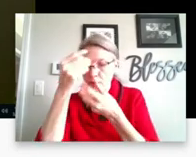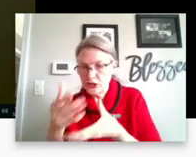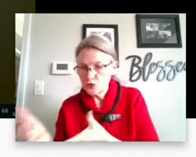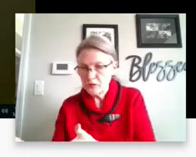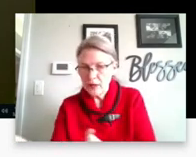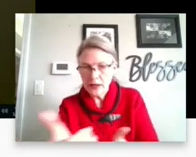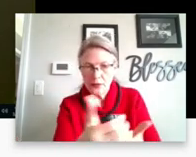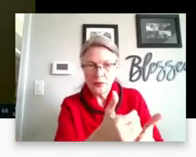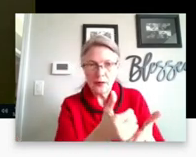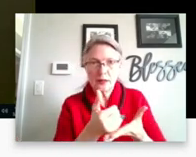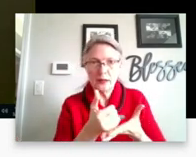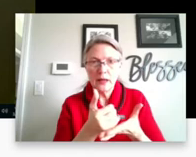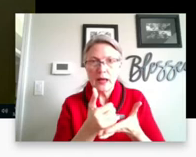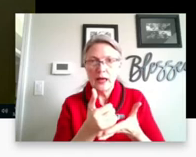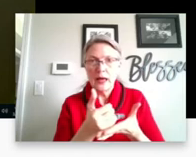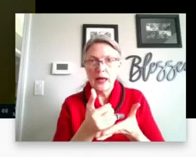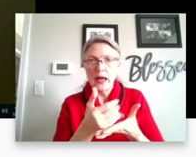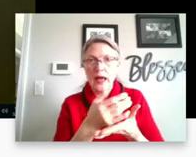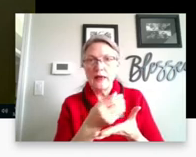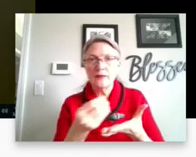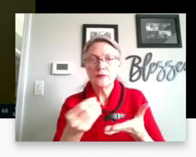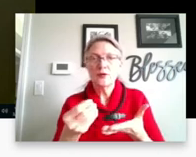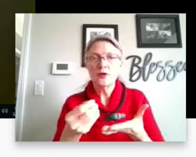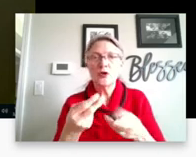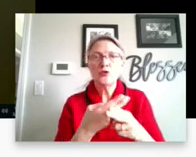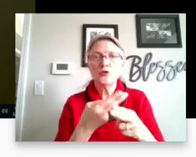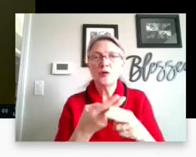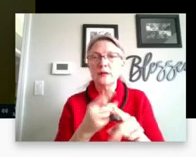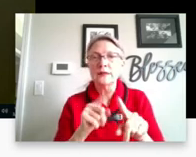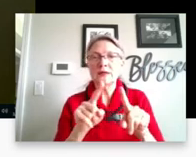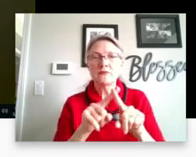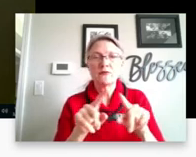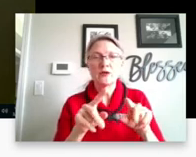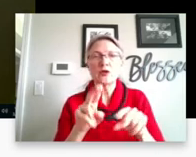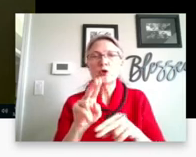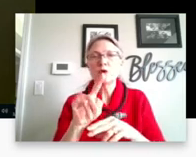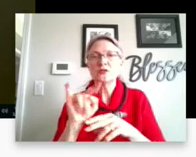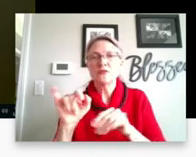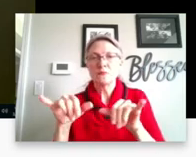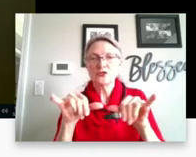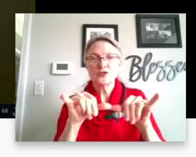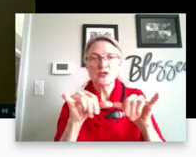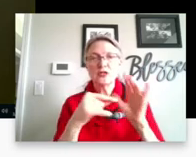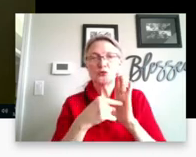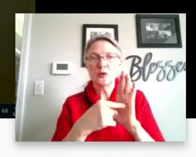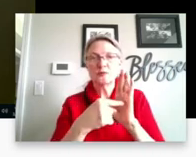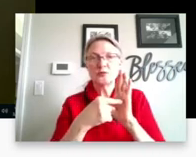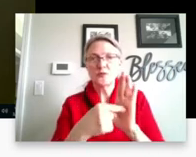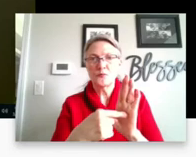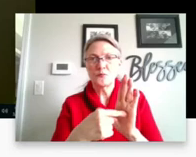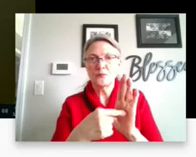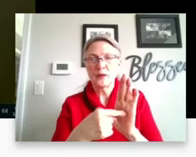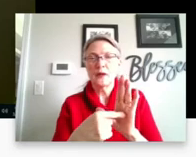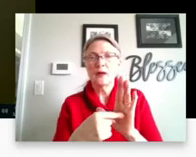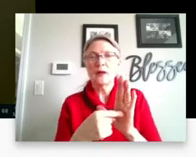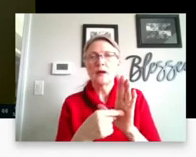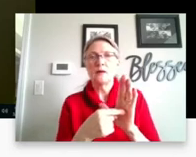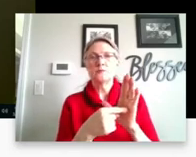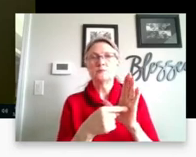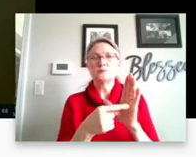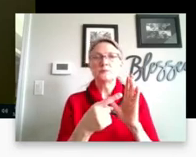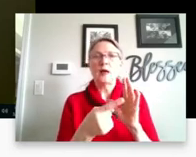these different units of measurement and then represent them visually. So I'm going to give you a real life example, and